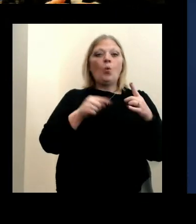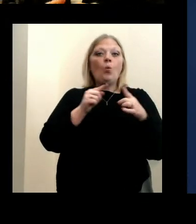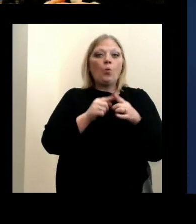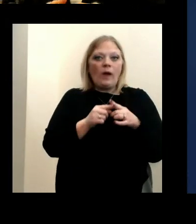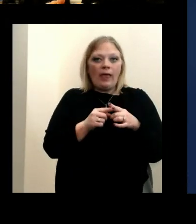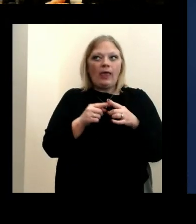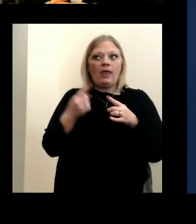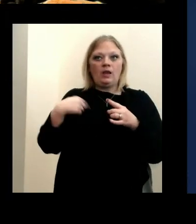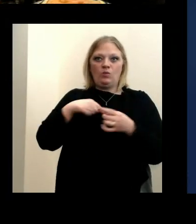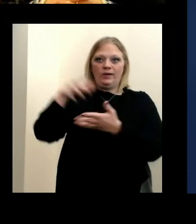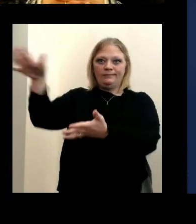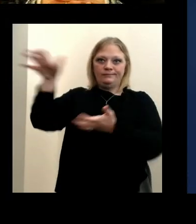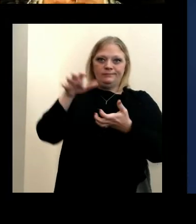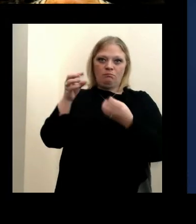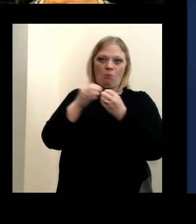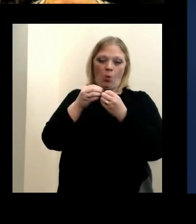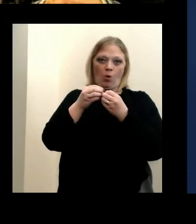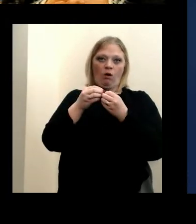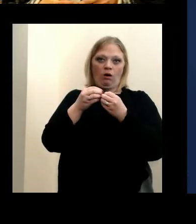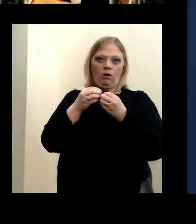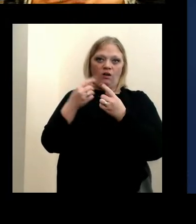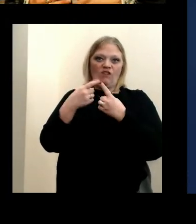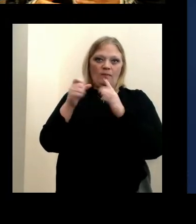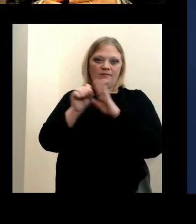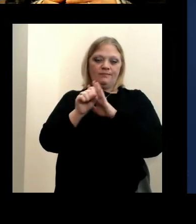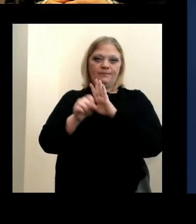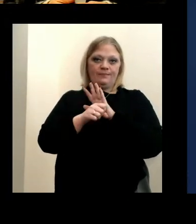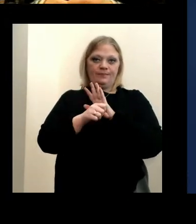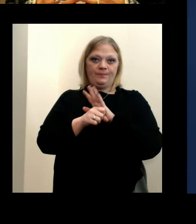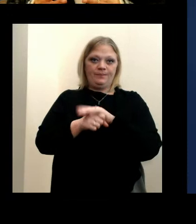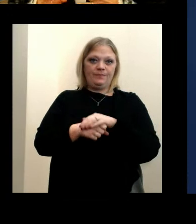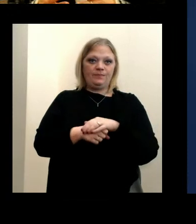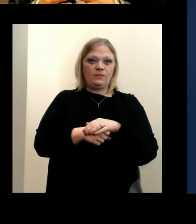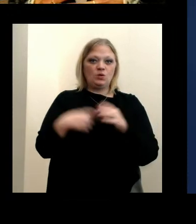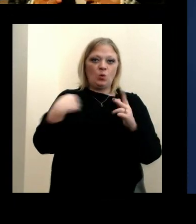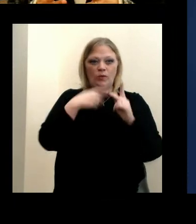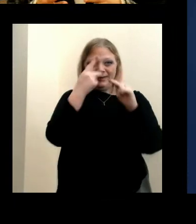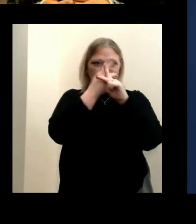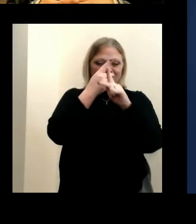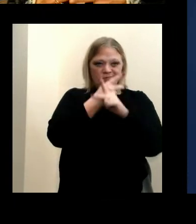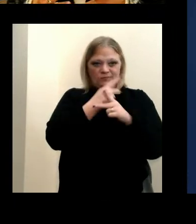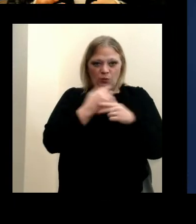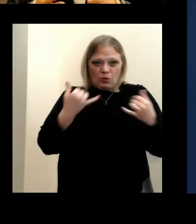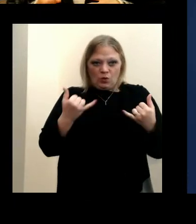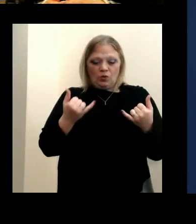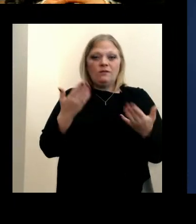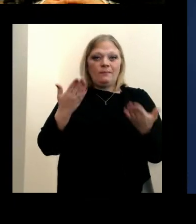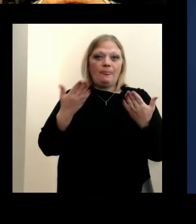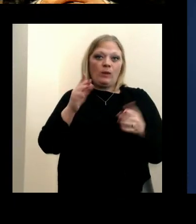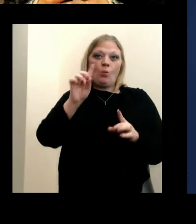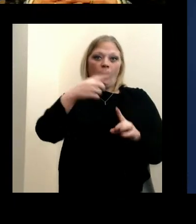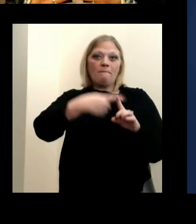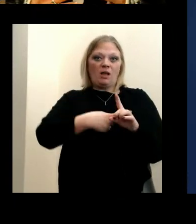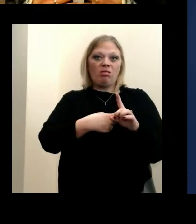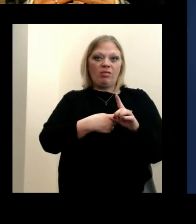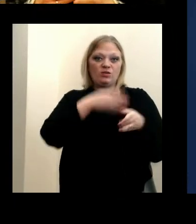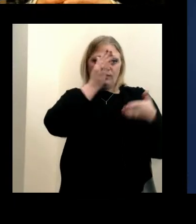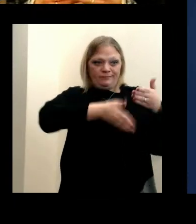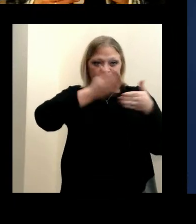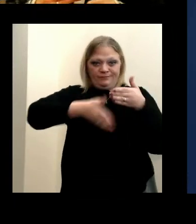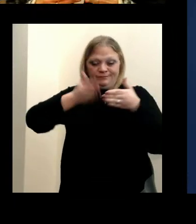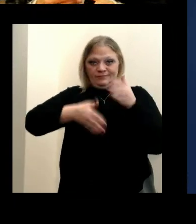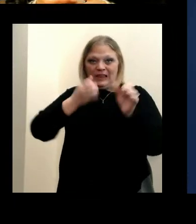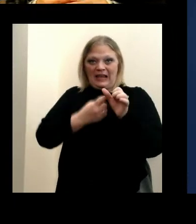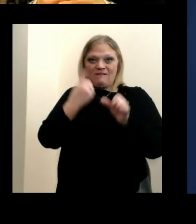more vaccine from the state. So what we calculate at the current supply rate, it will probably take us a month to get through everybody who has made